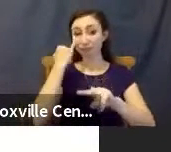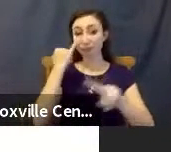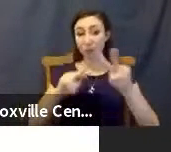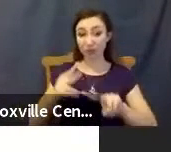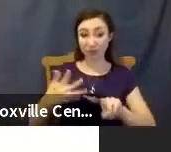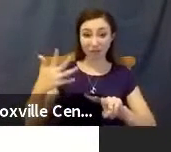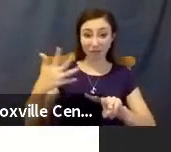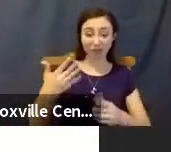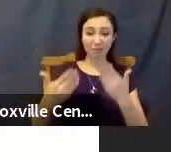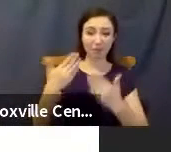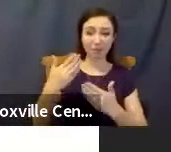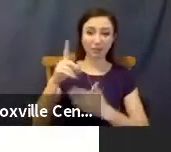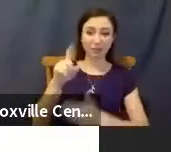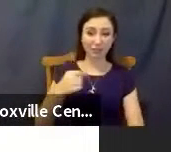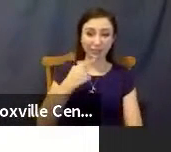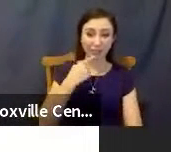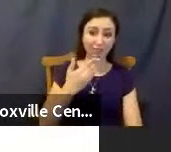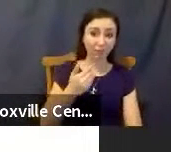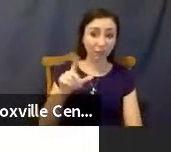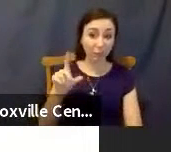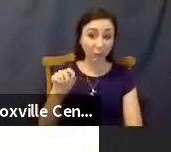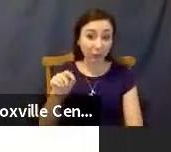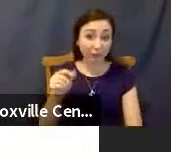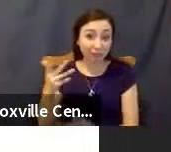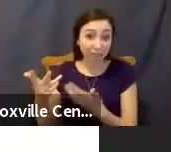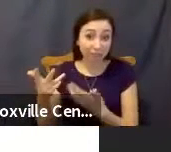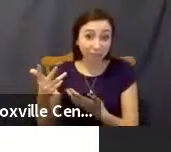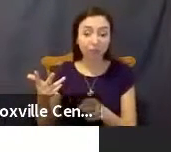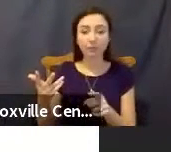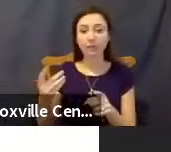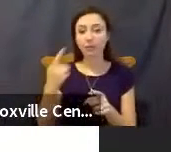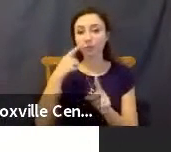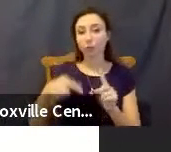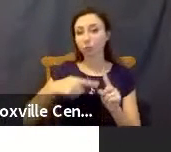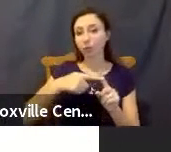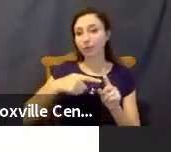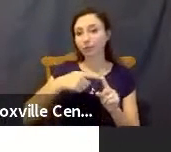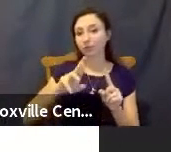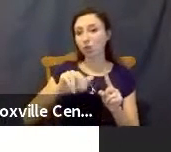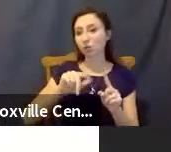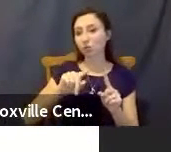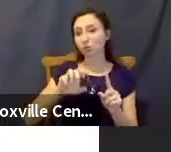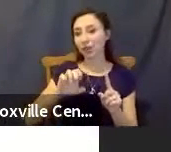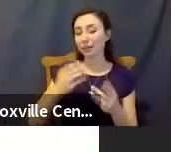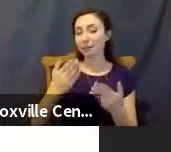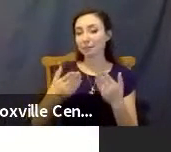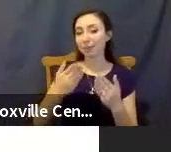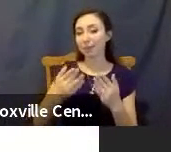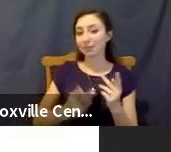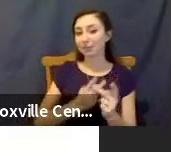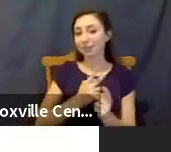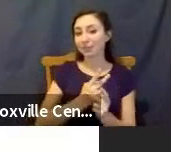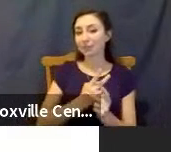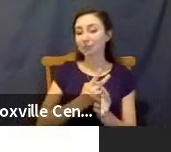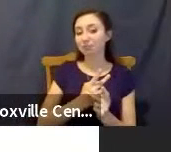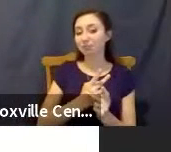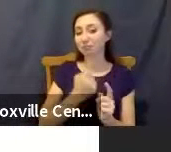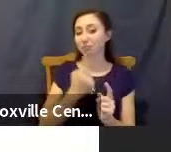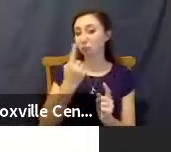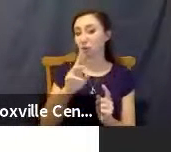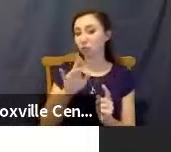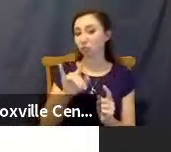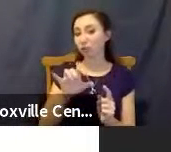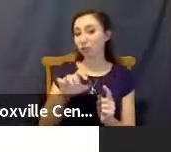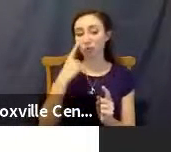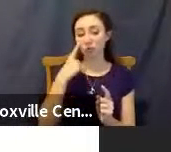to, 15 or 20? And same thing with positivity rate, just to at least keep a similar ratio in terms of what we're looking at.